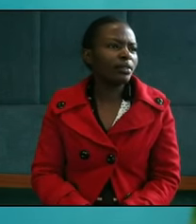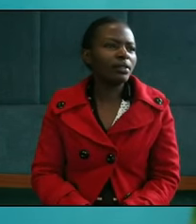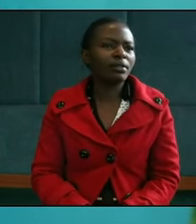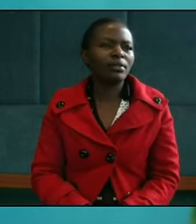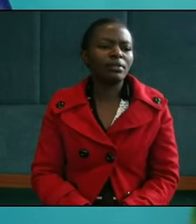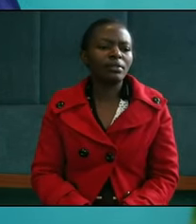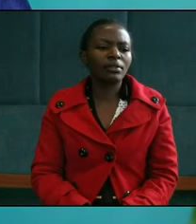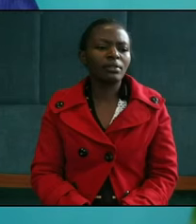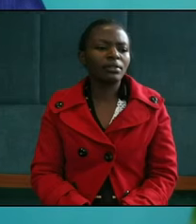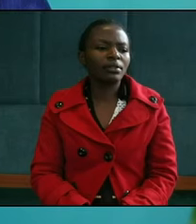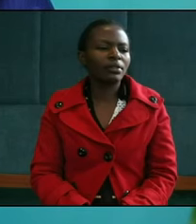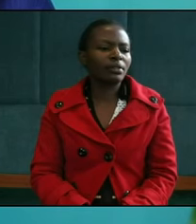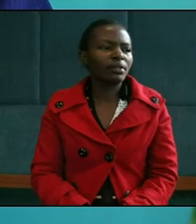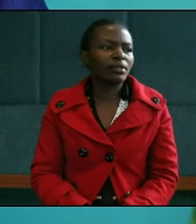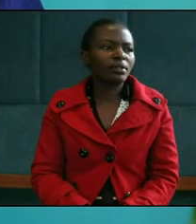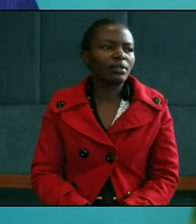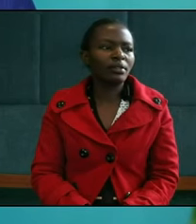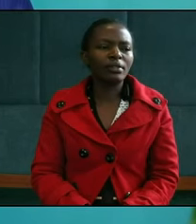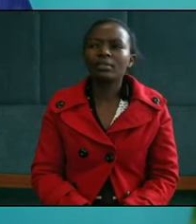Allow me begin by saying